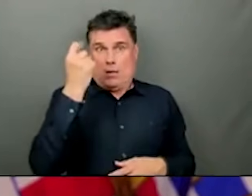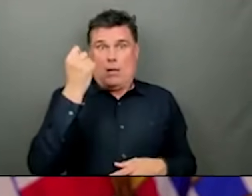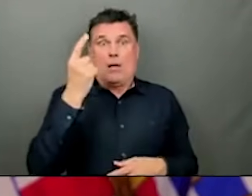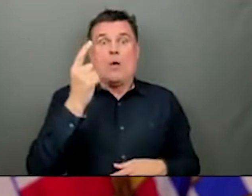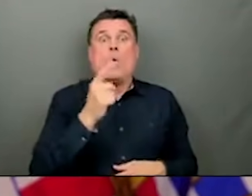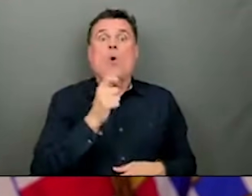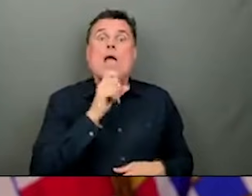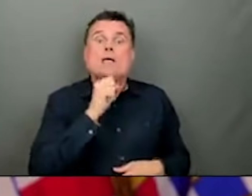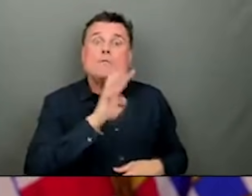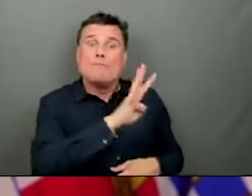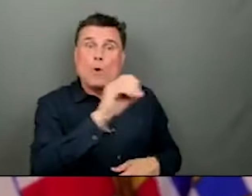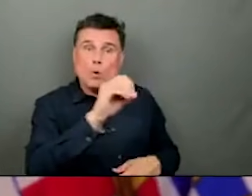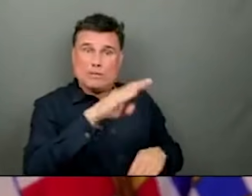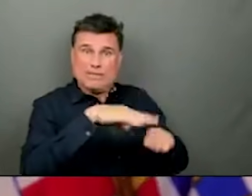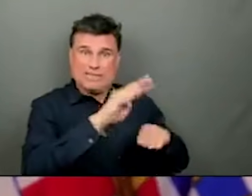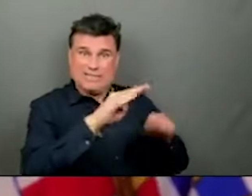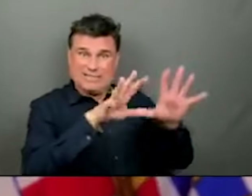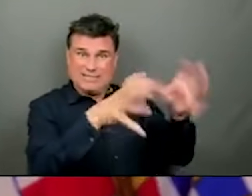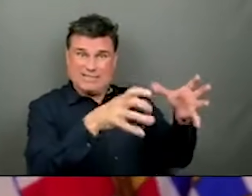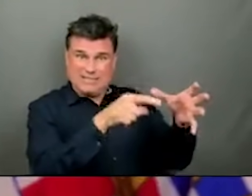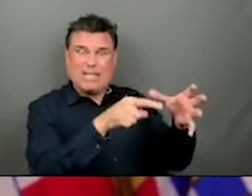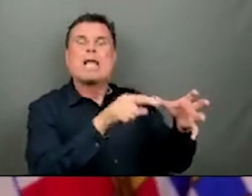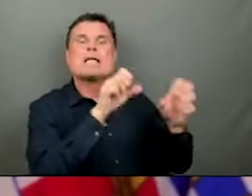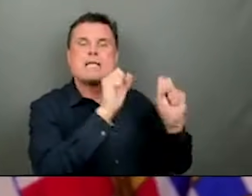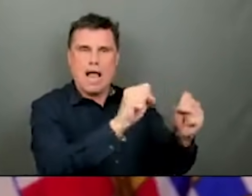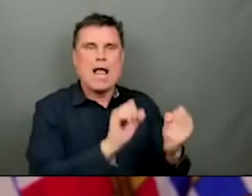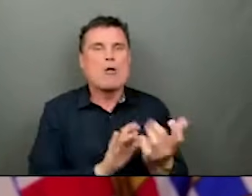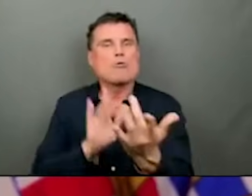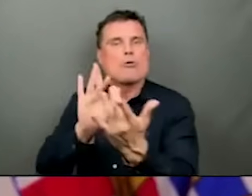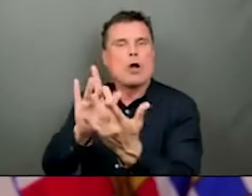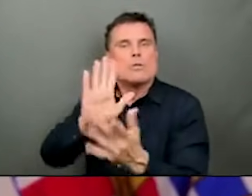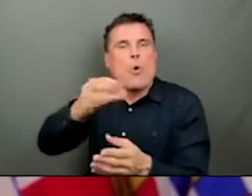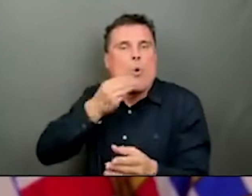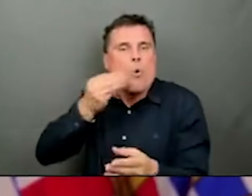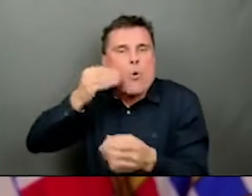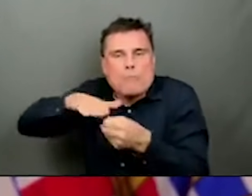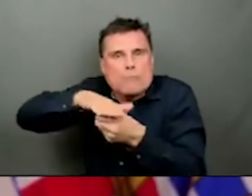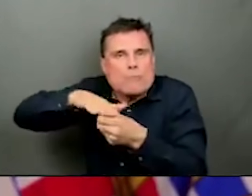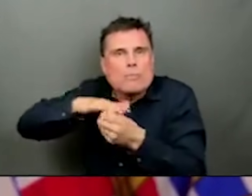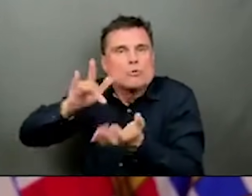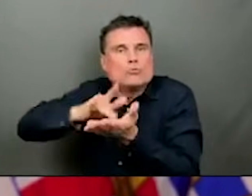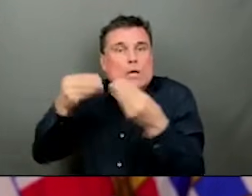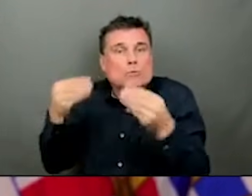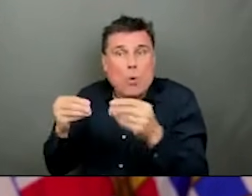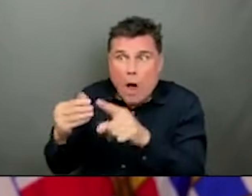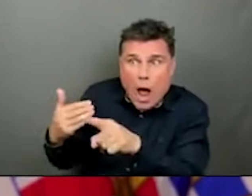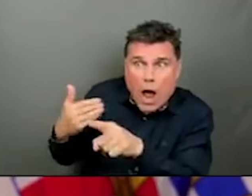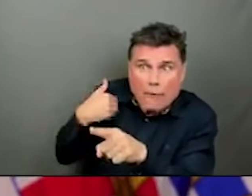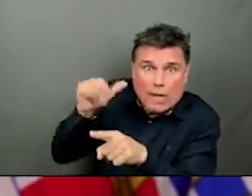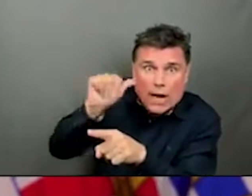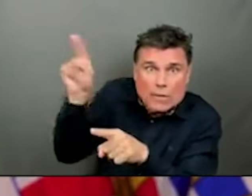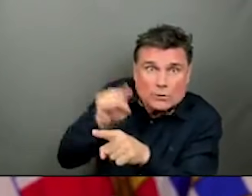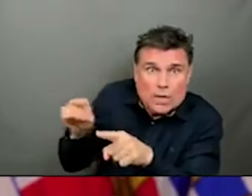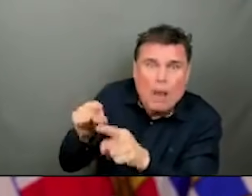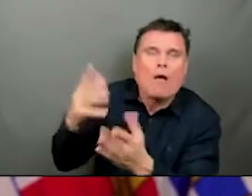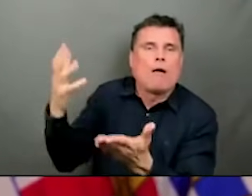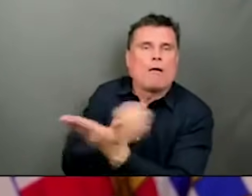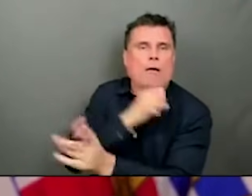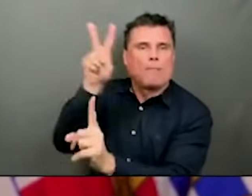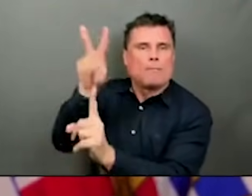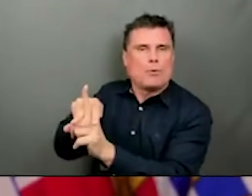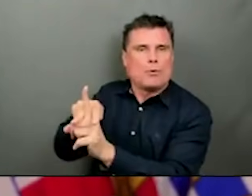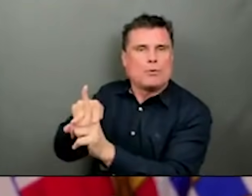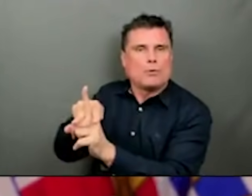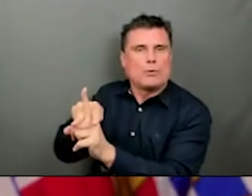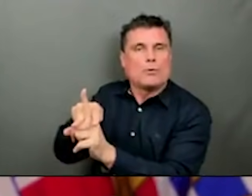parallel program. But there's no reason to put it off or to think that you can defer it to somebody else.